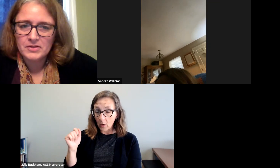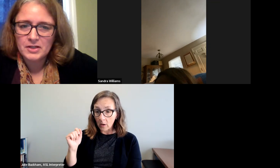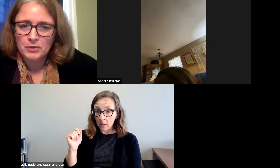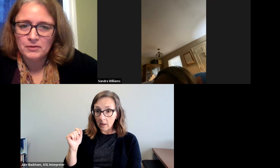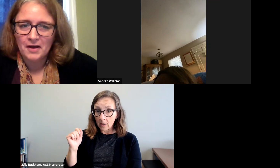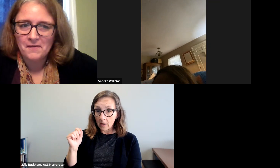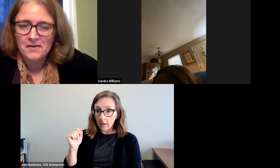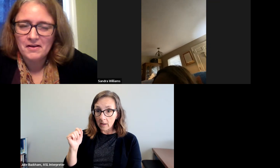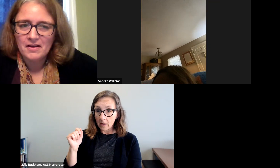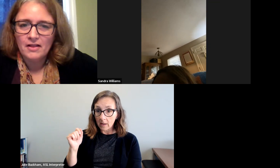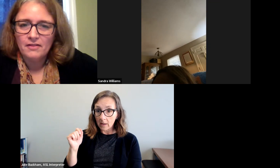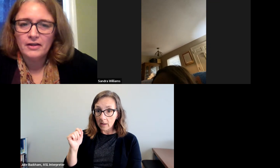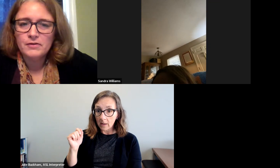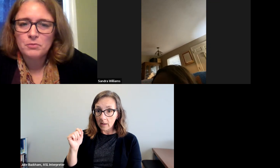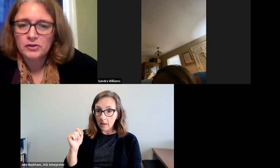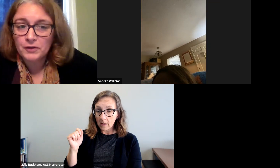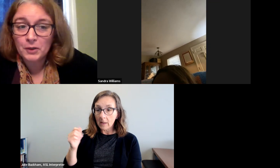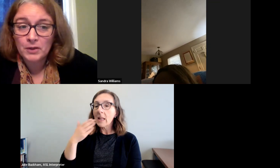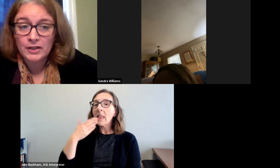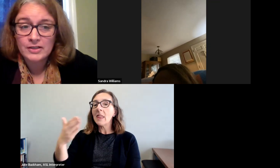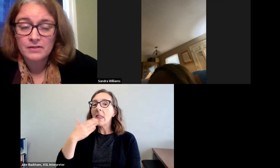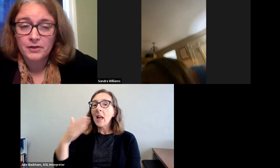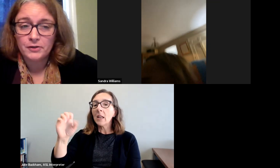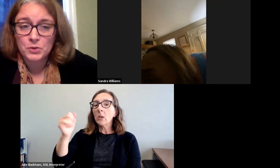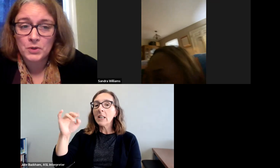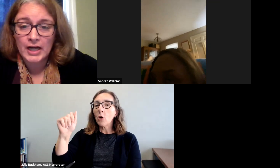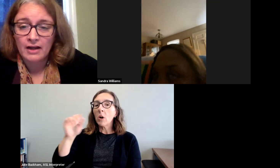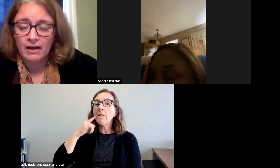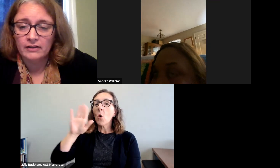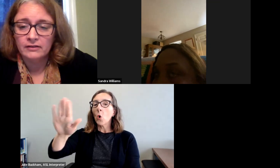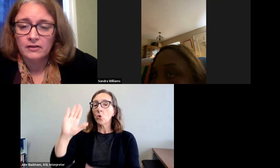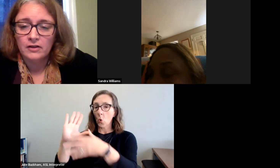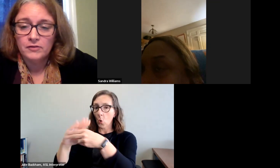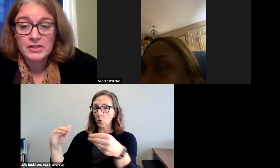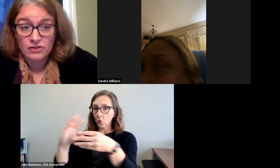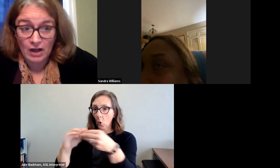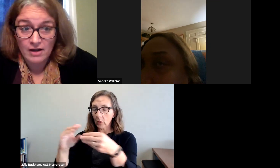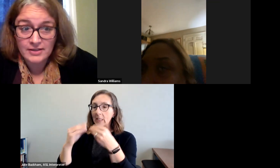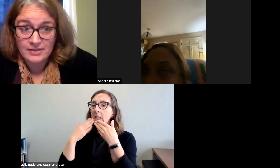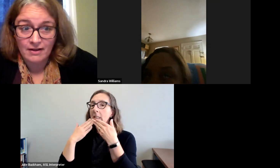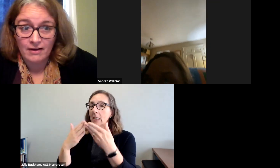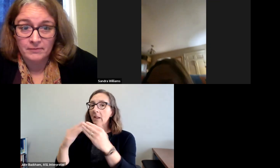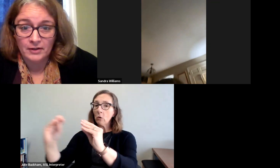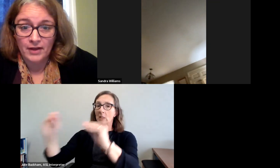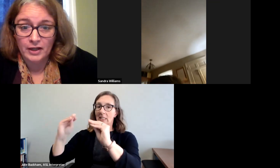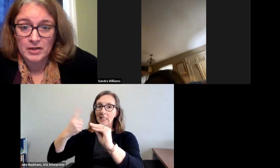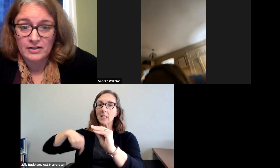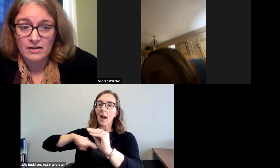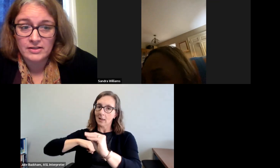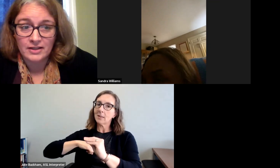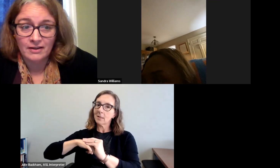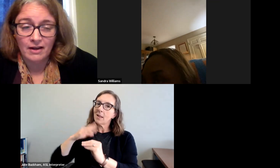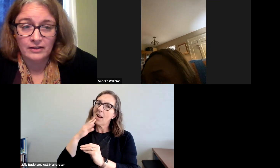Oh, she's on mute now. Thank you so much for your words and for your story and for teaching us. I know that can